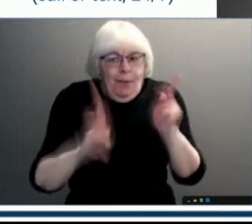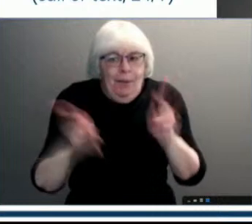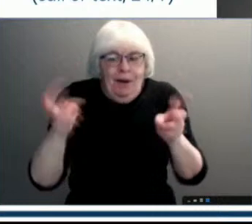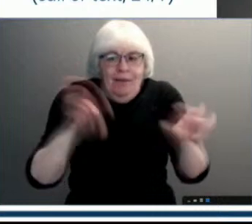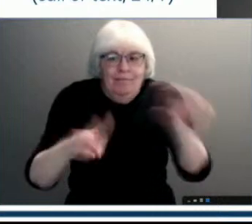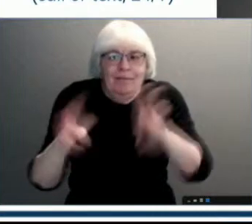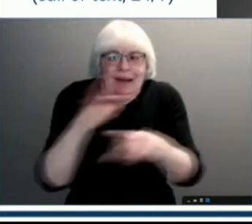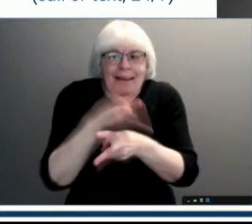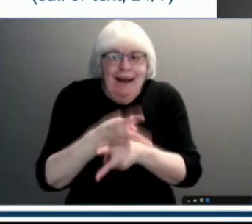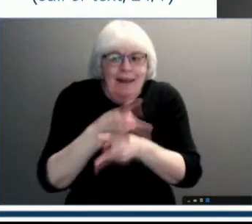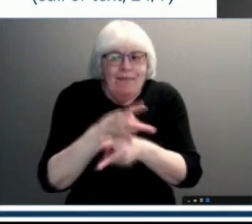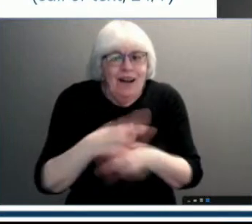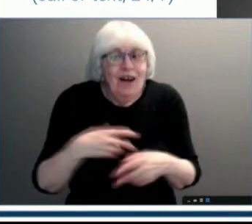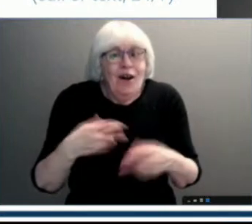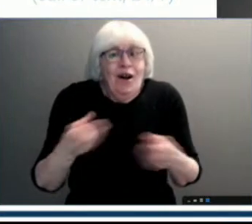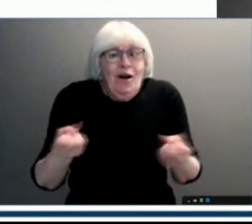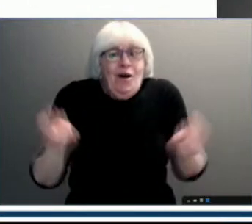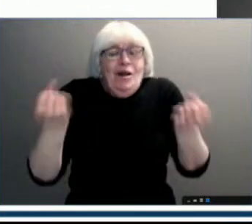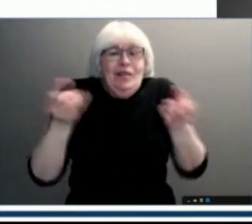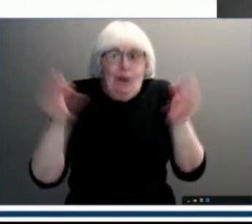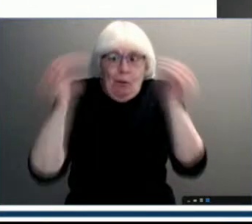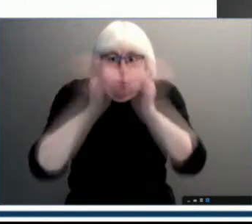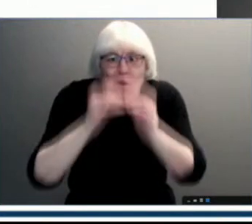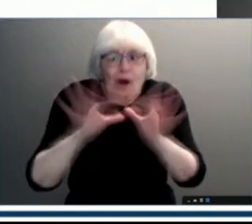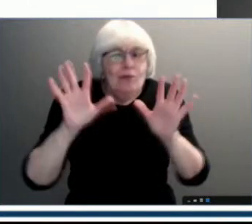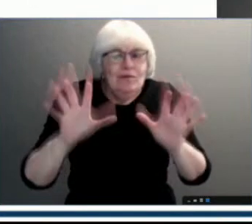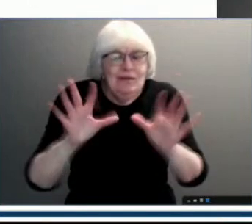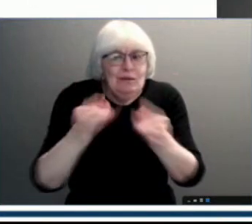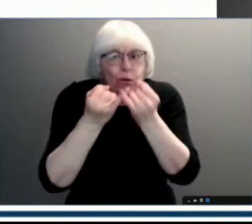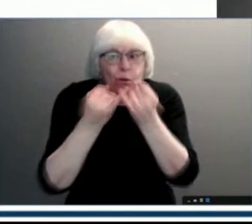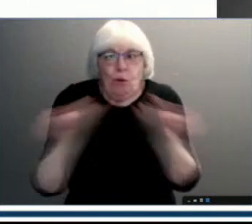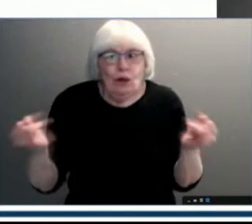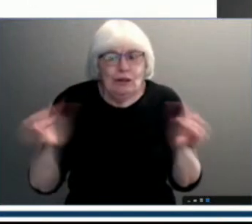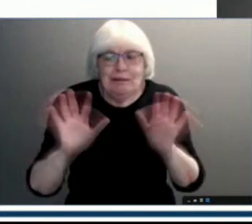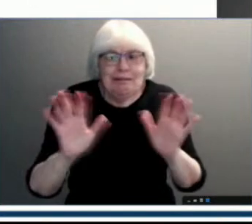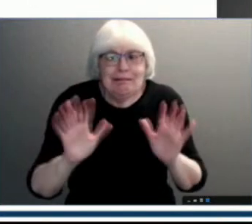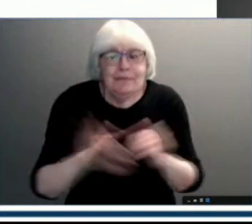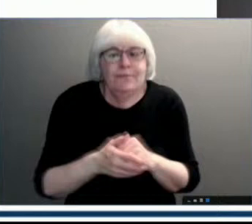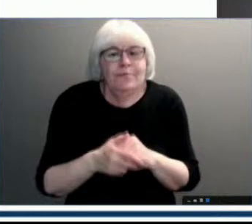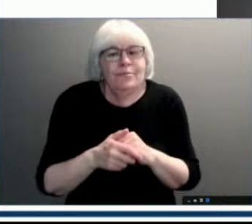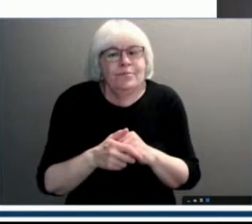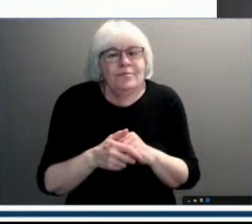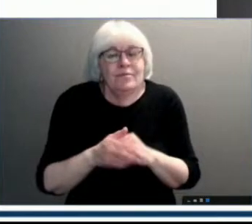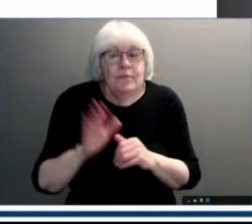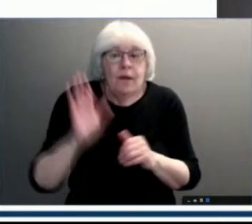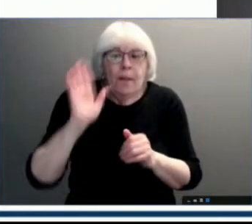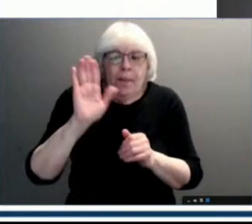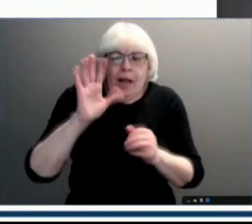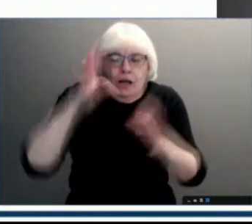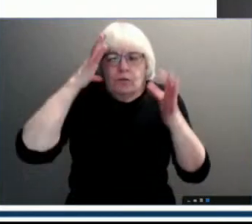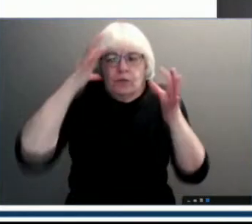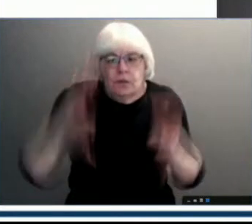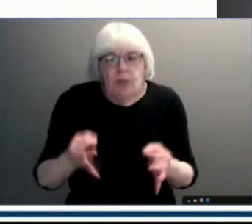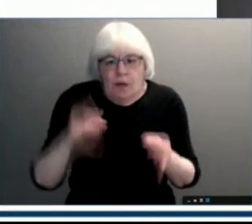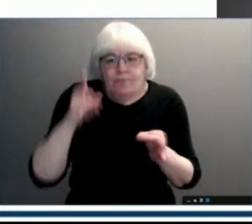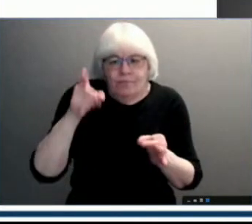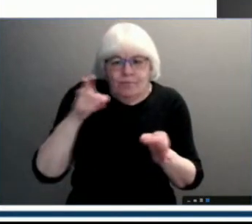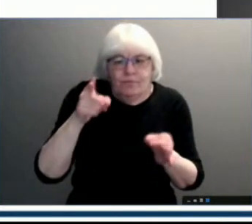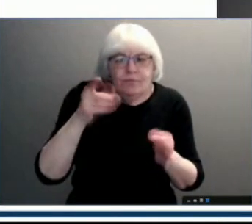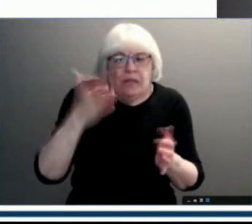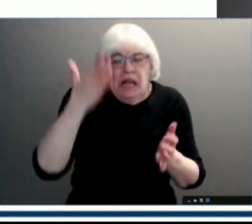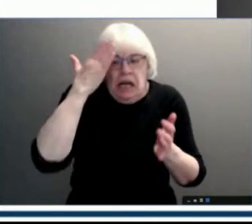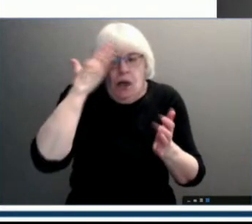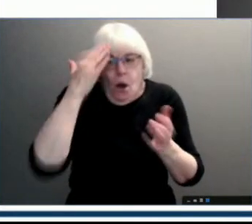exacerbate existing inequities by putting limits on transit. But ultimately, transit has that capacity. As I've said,